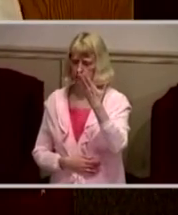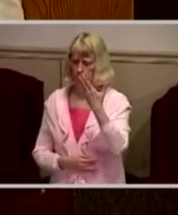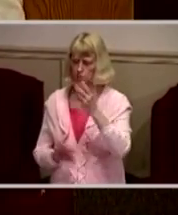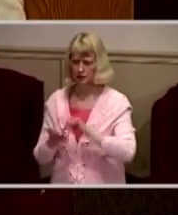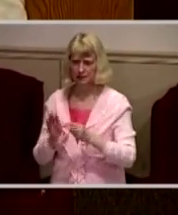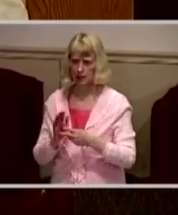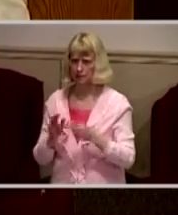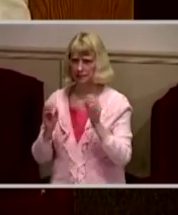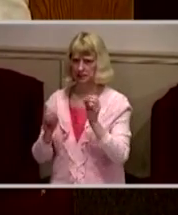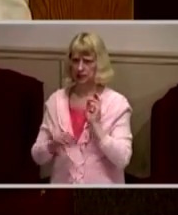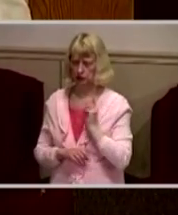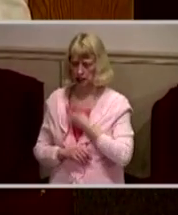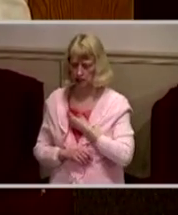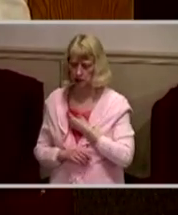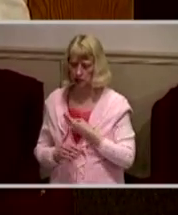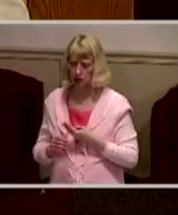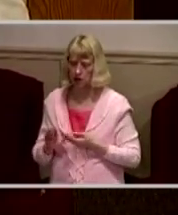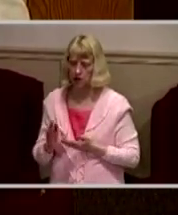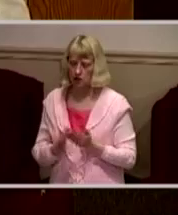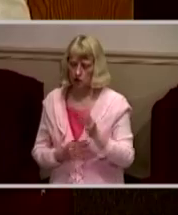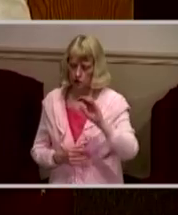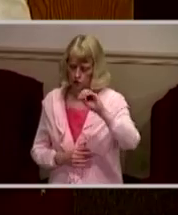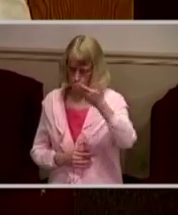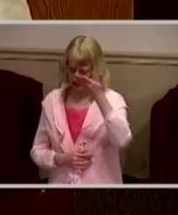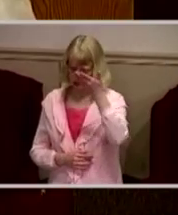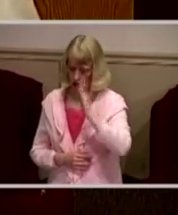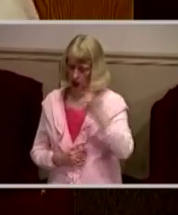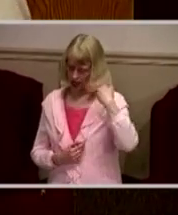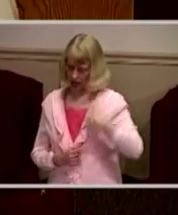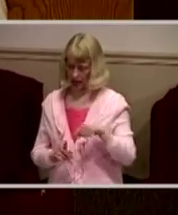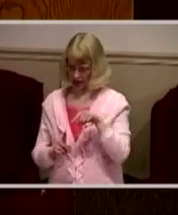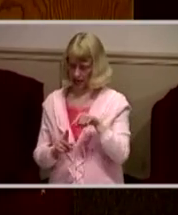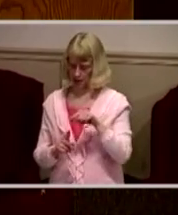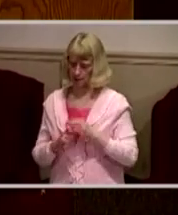phrase teach us when it says, but by the grace of God, I am what I